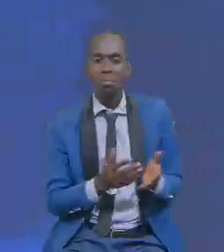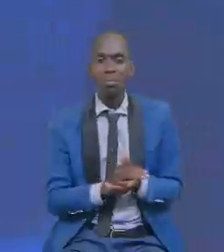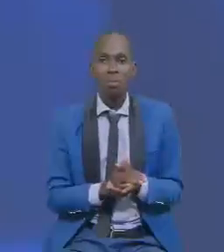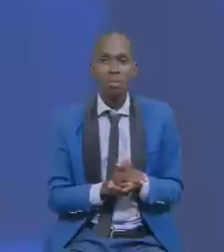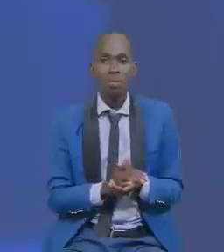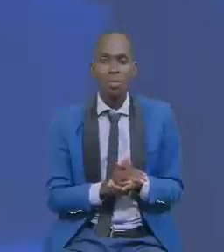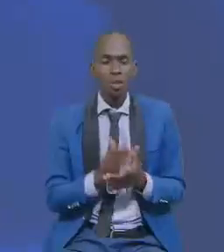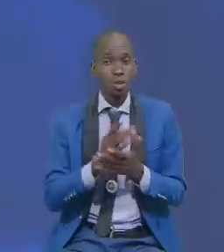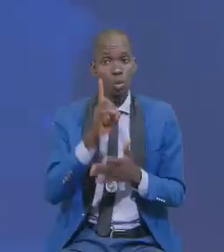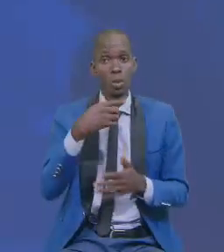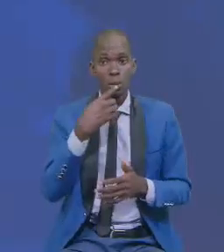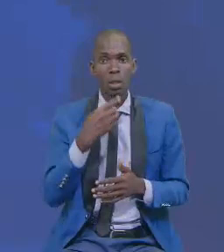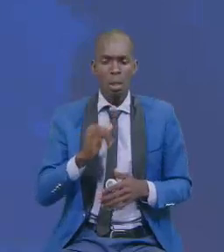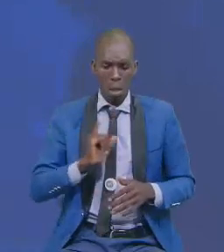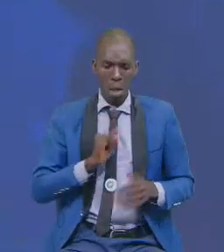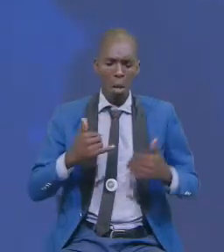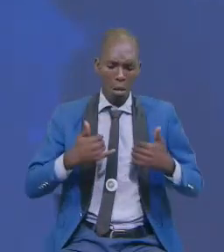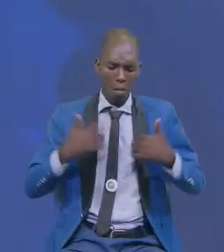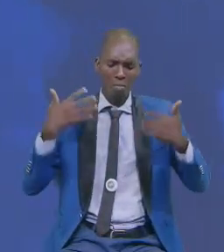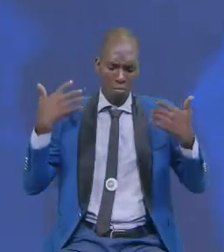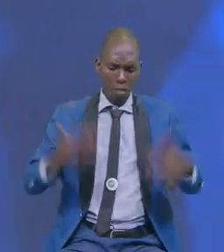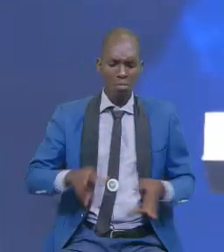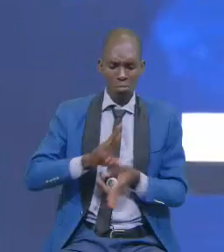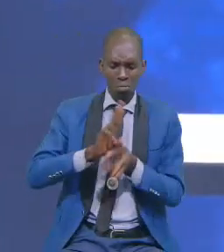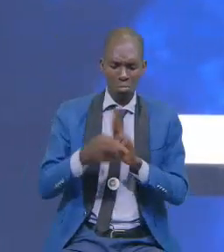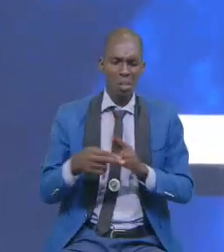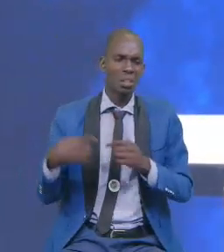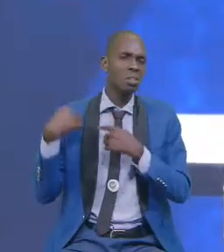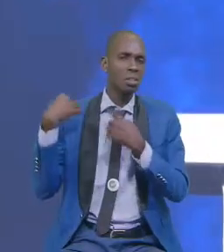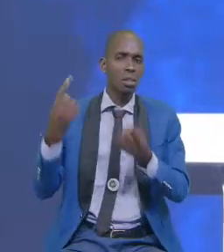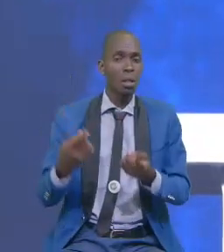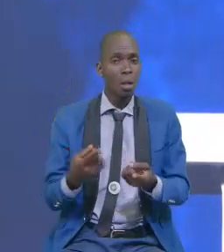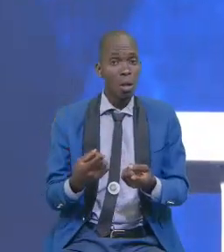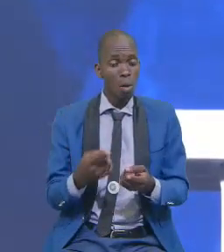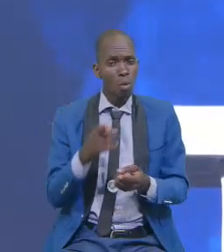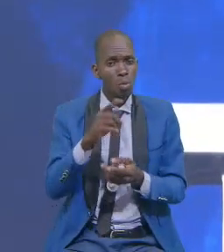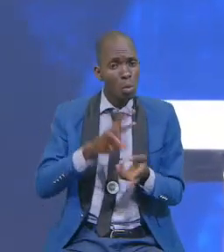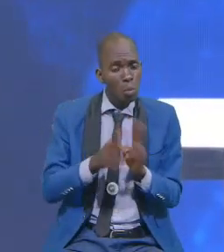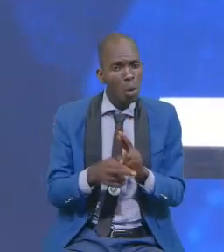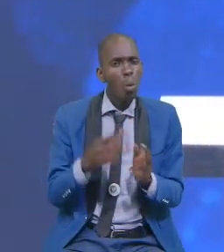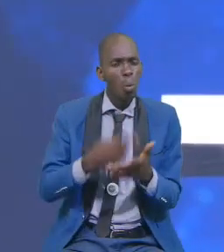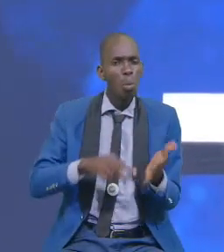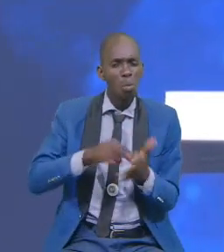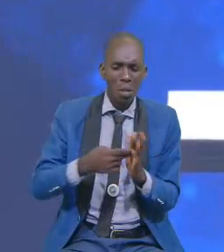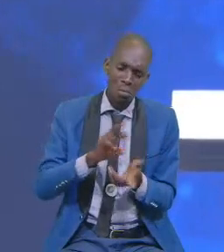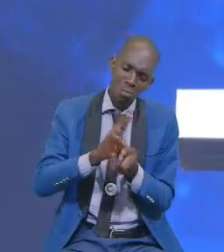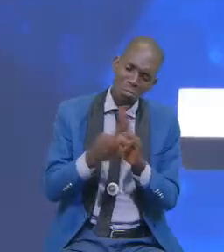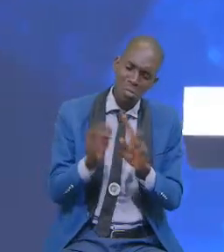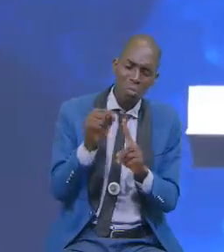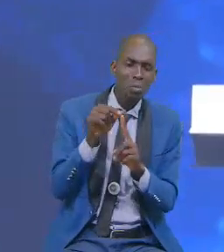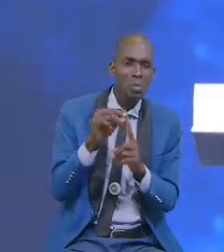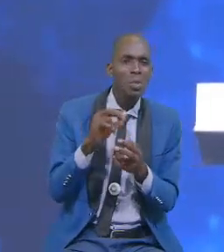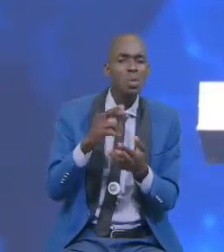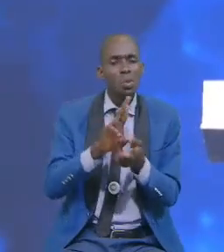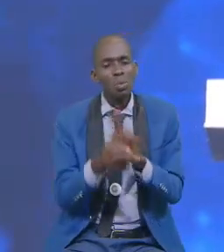Somebody said, I have repented. And I said, tell me what you mean by that. What have you repented